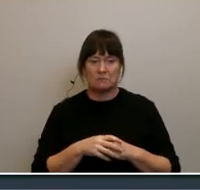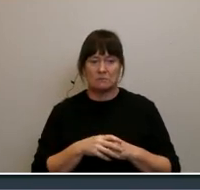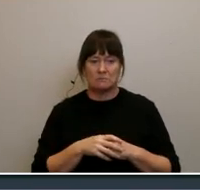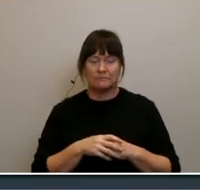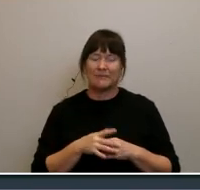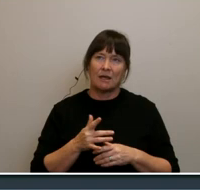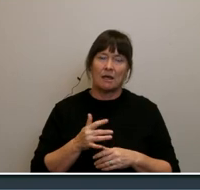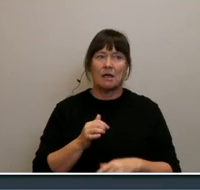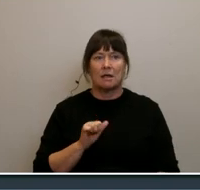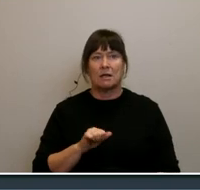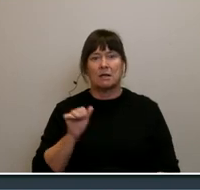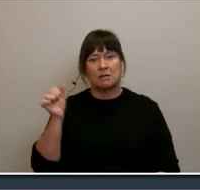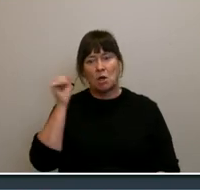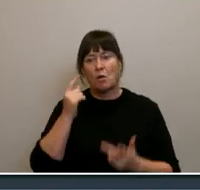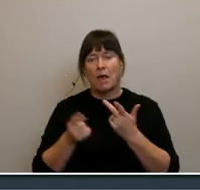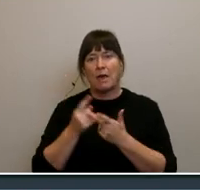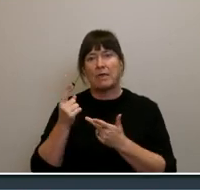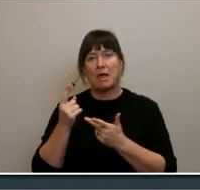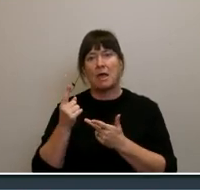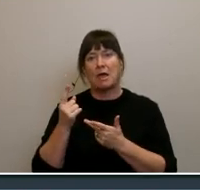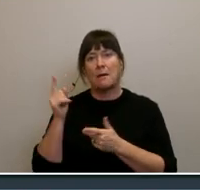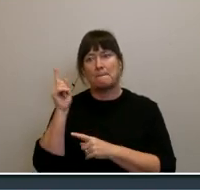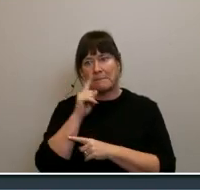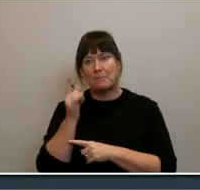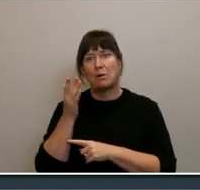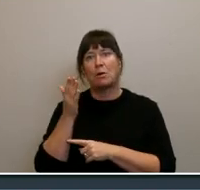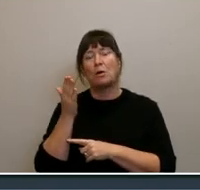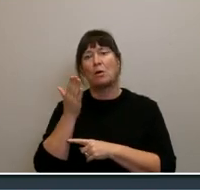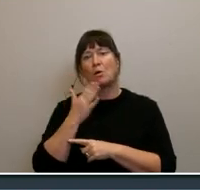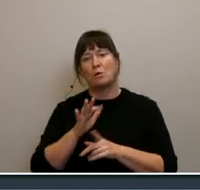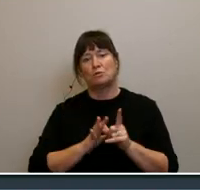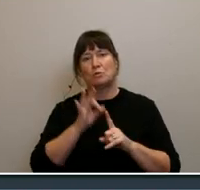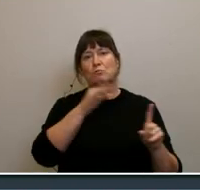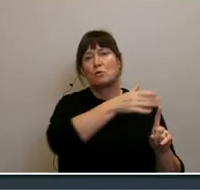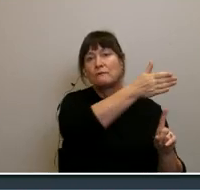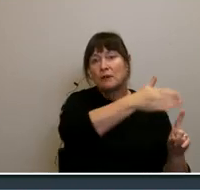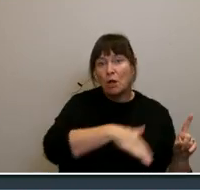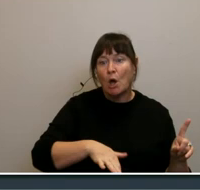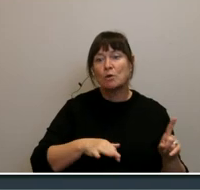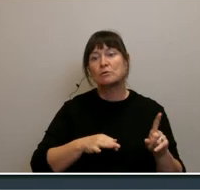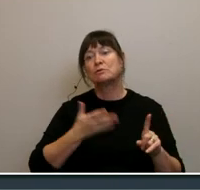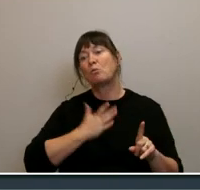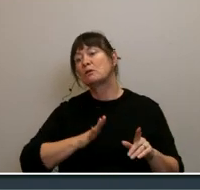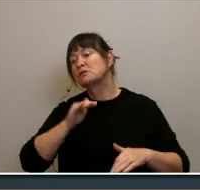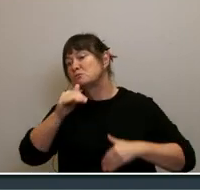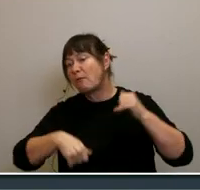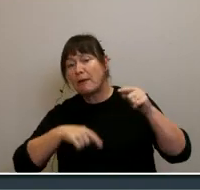I appreciate other submitters wanting to have coastal improvements and swimming